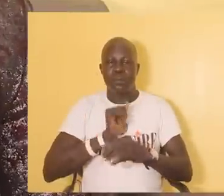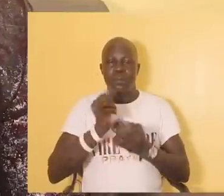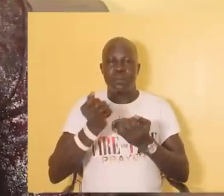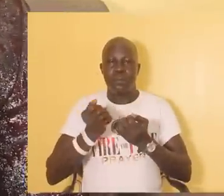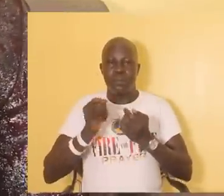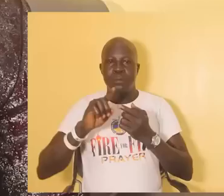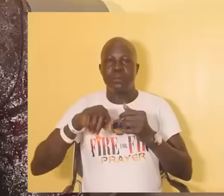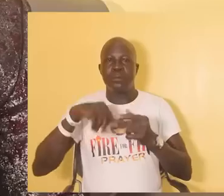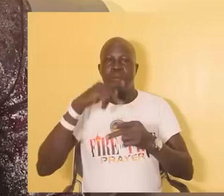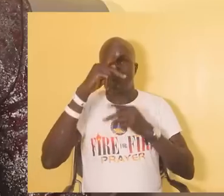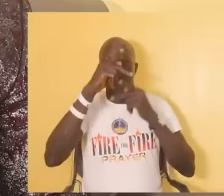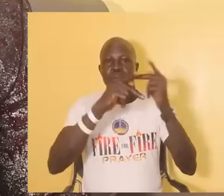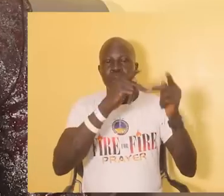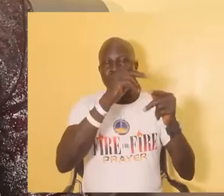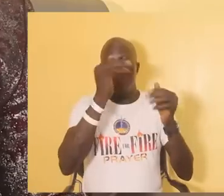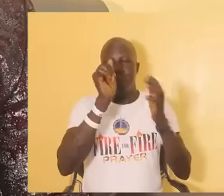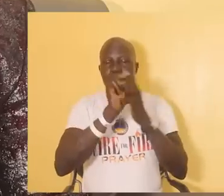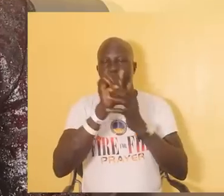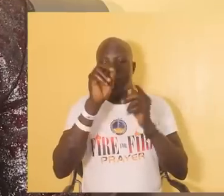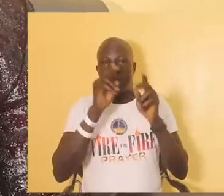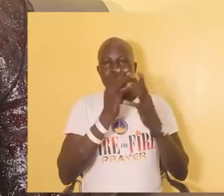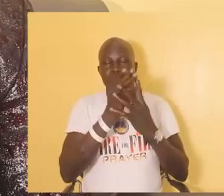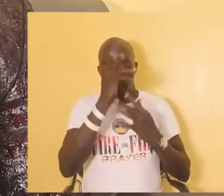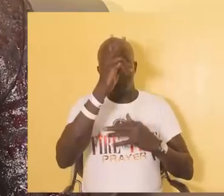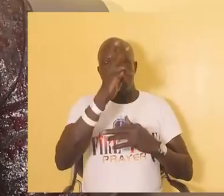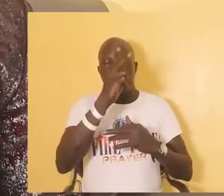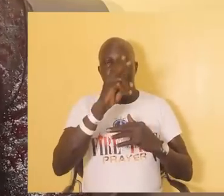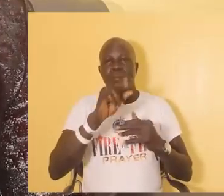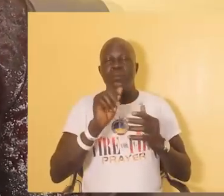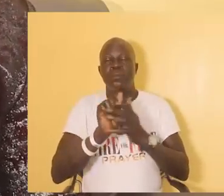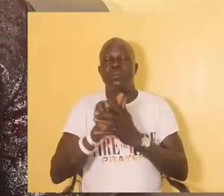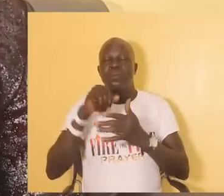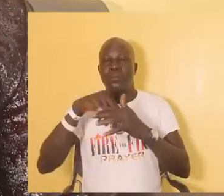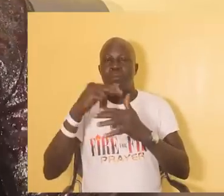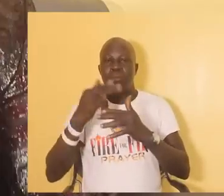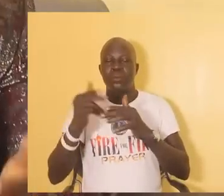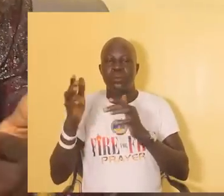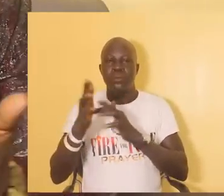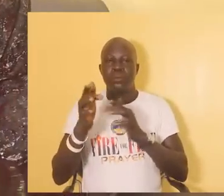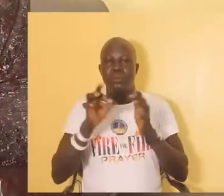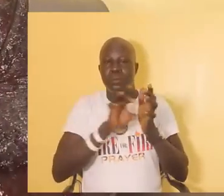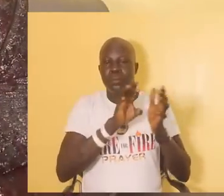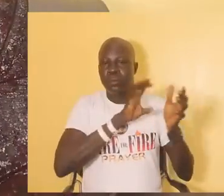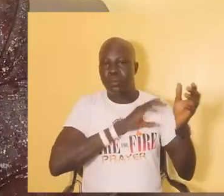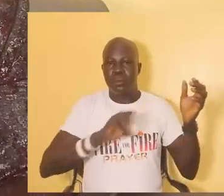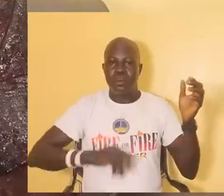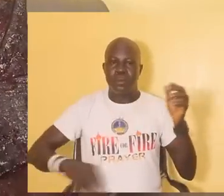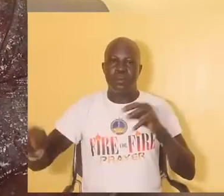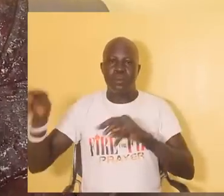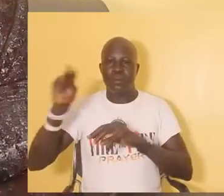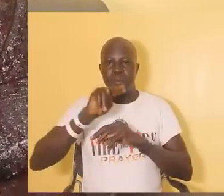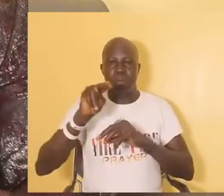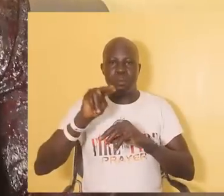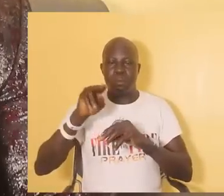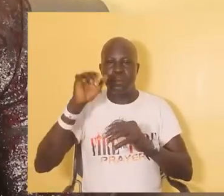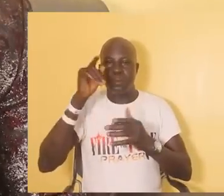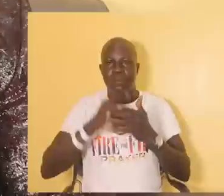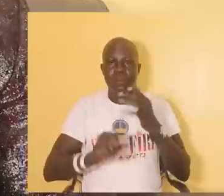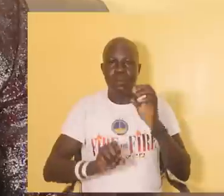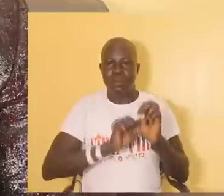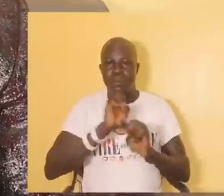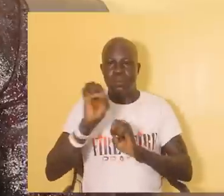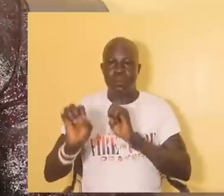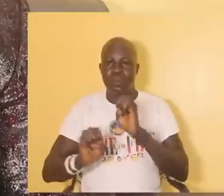meta I want to prophesy to prophecy ni oruko jesu ti nasare the name of Jesus Christ of Nazareth o pa da wole lose